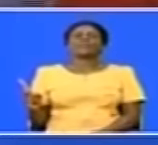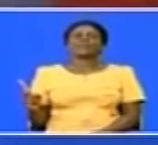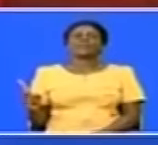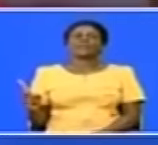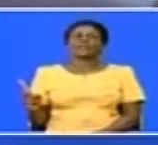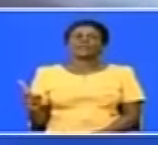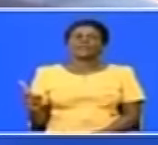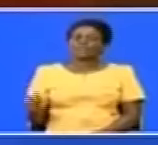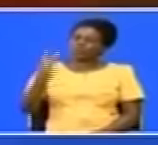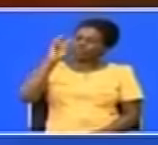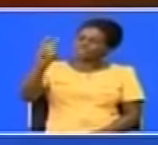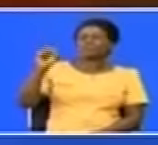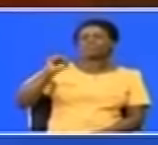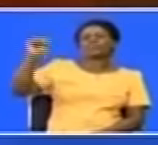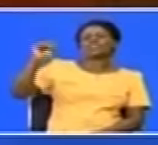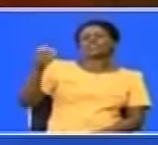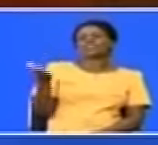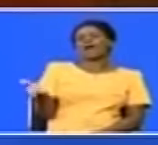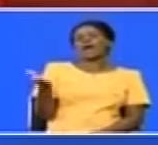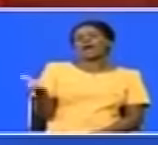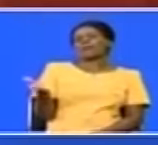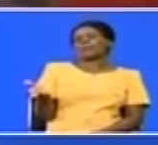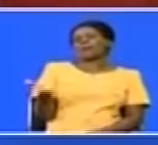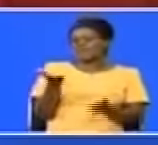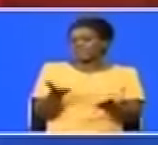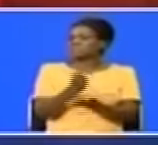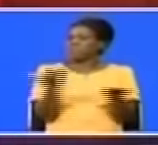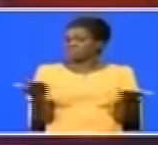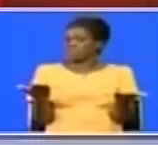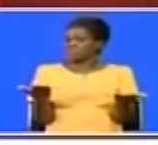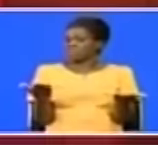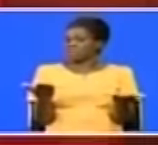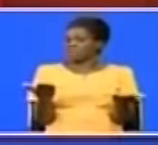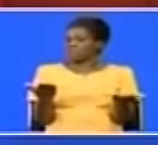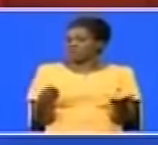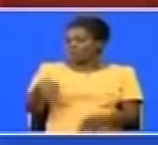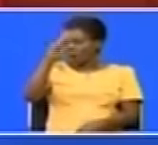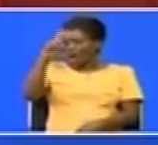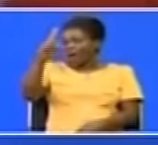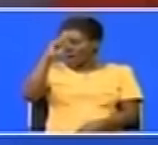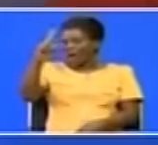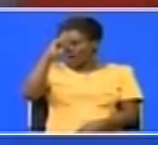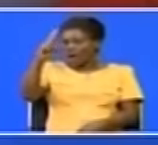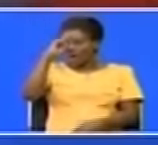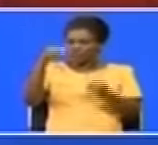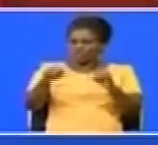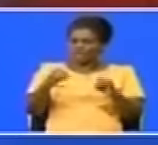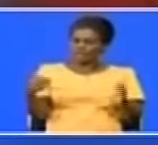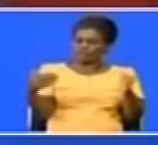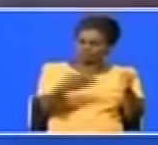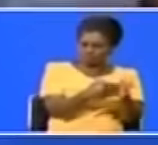can read politics in this. So this may be something cooked, an afterthought, to try to